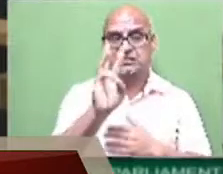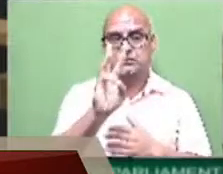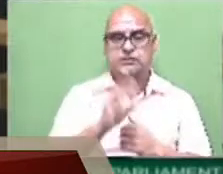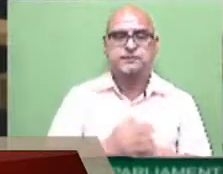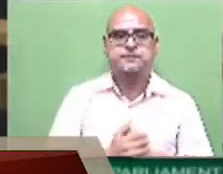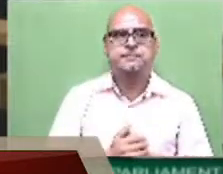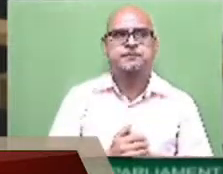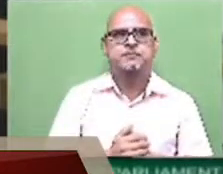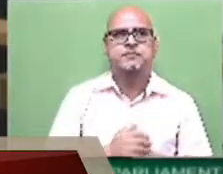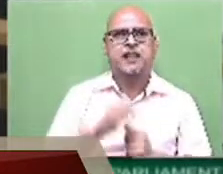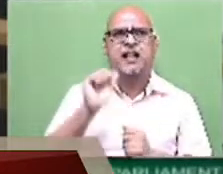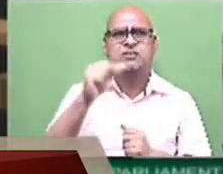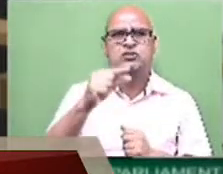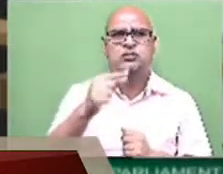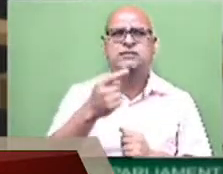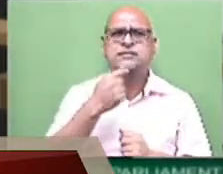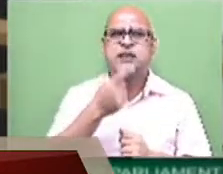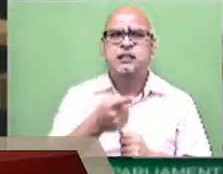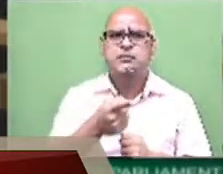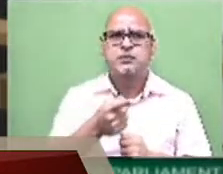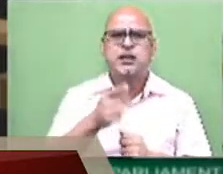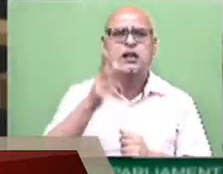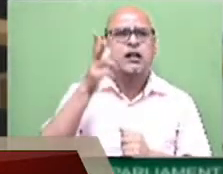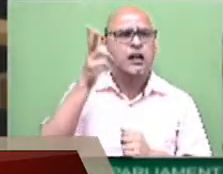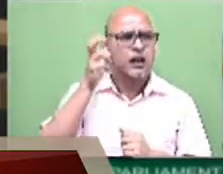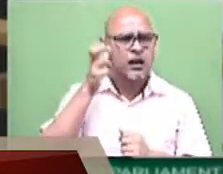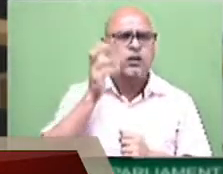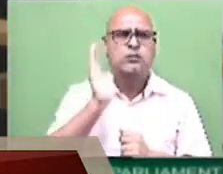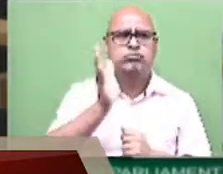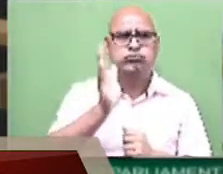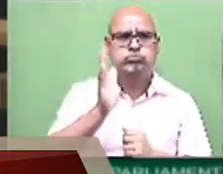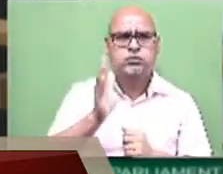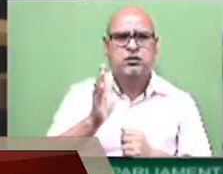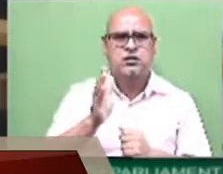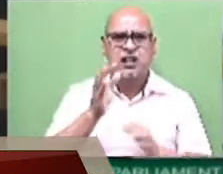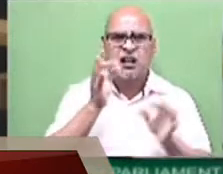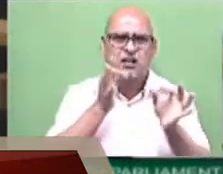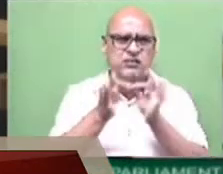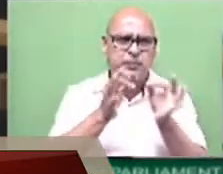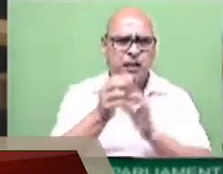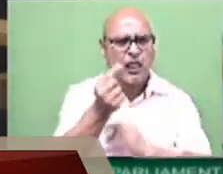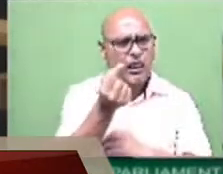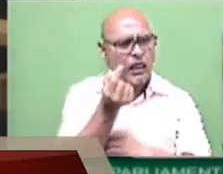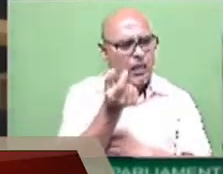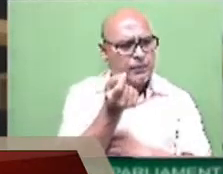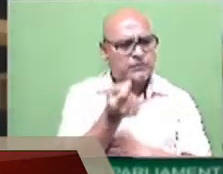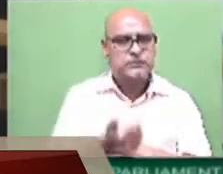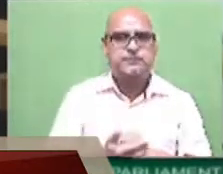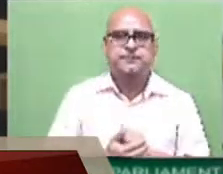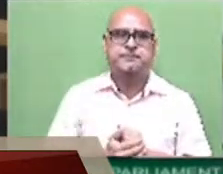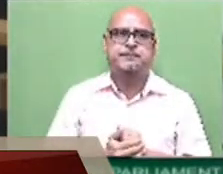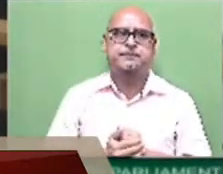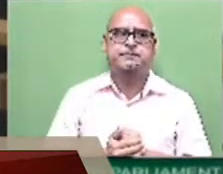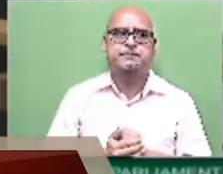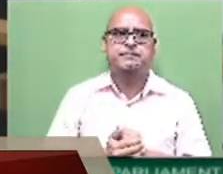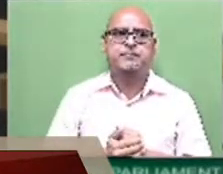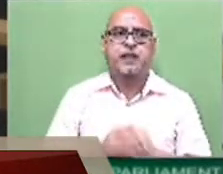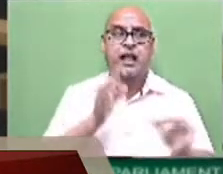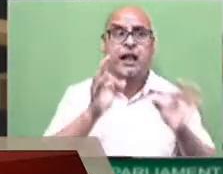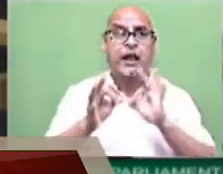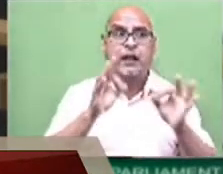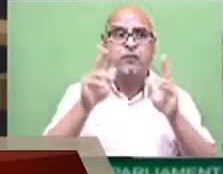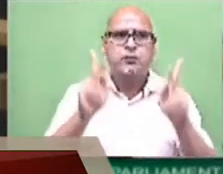this very early in your proceeding, in your presentation. And that deals with the appeal. Now, there's